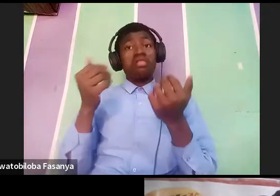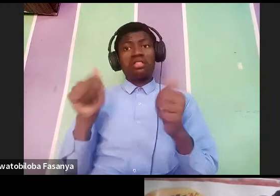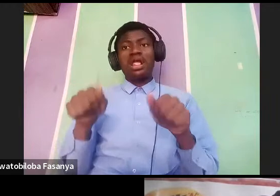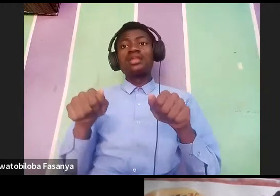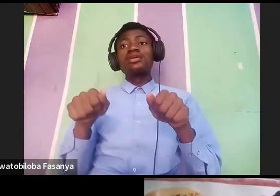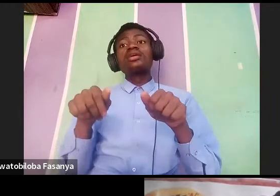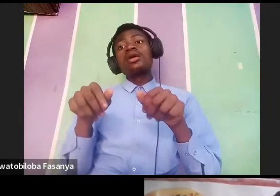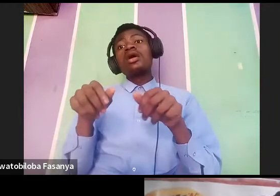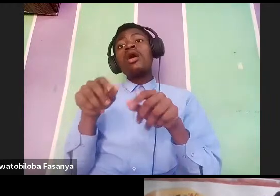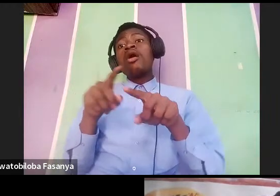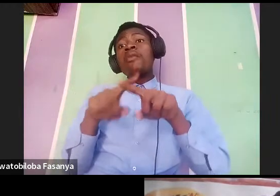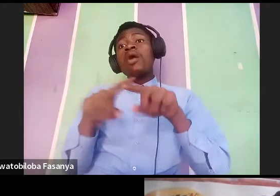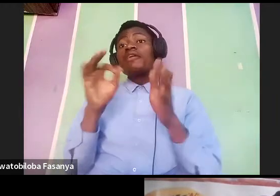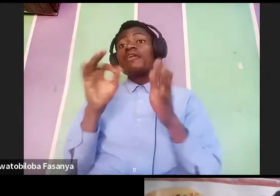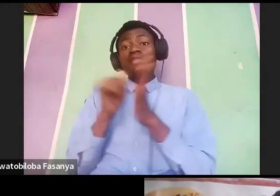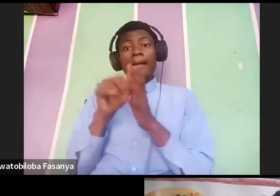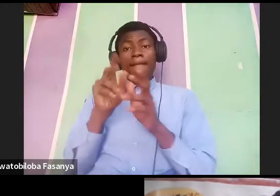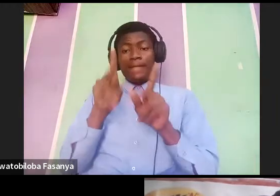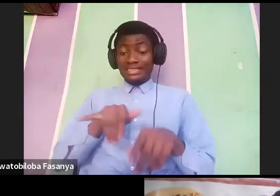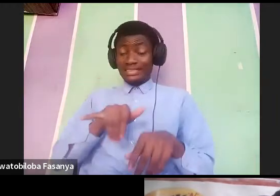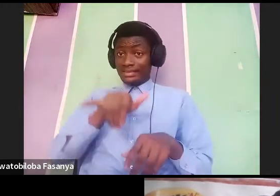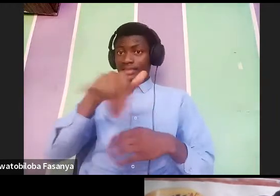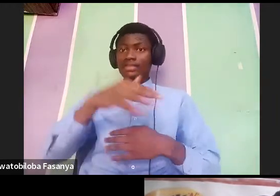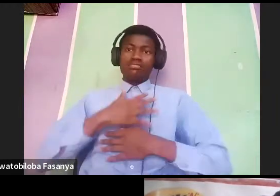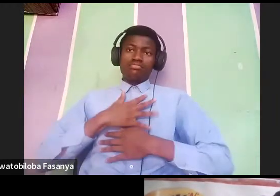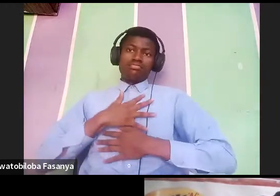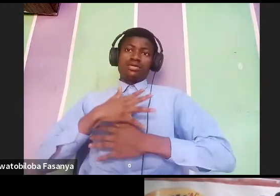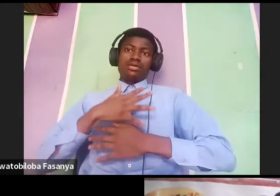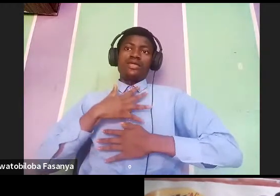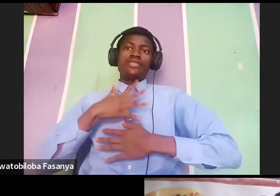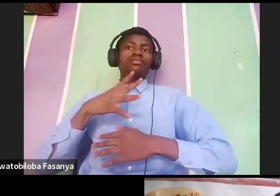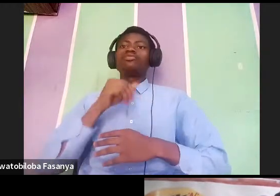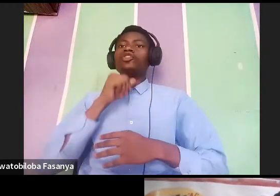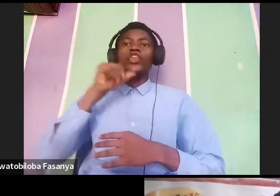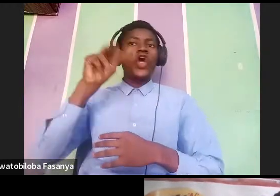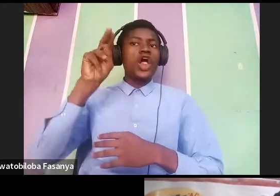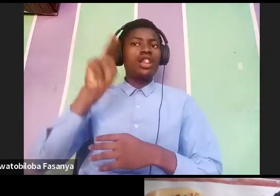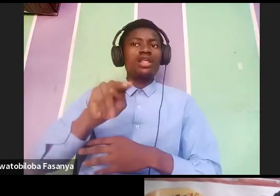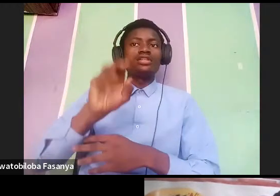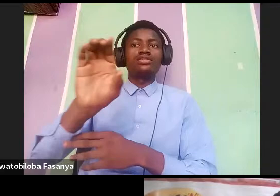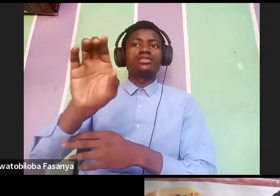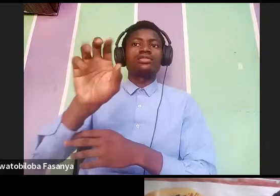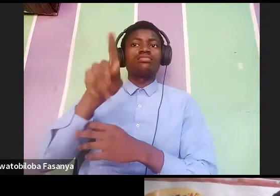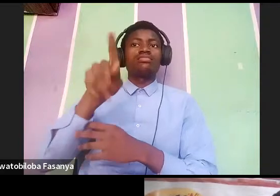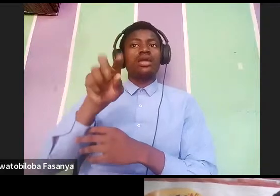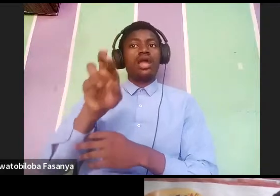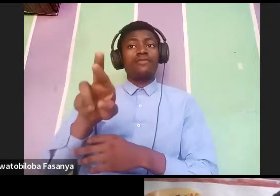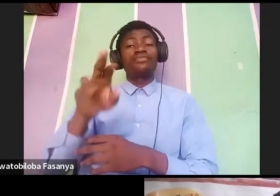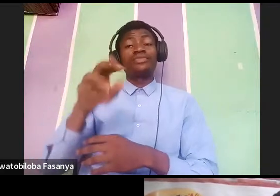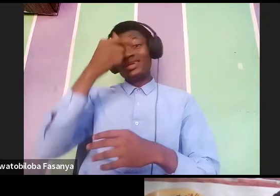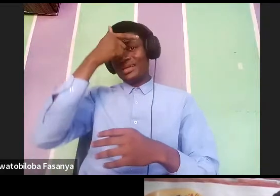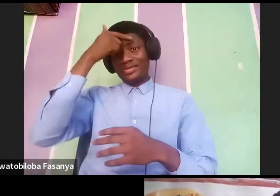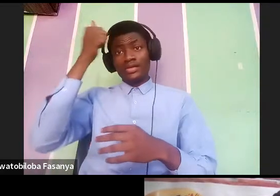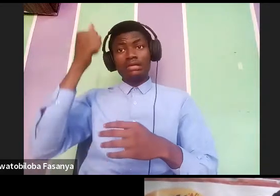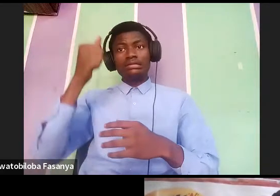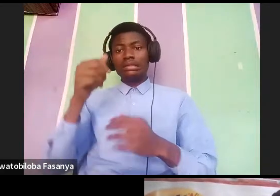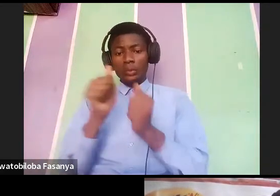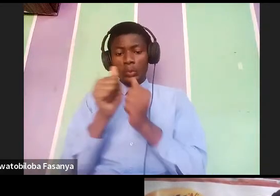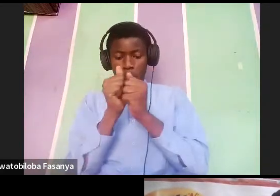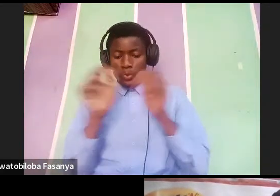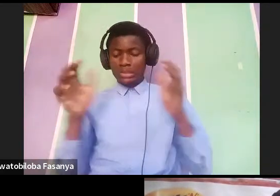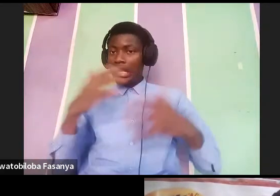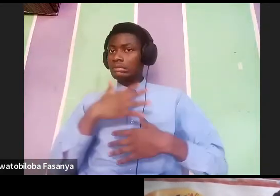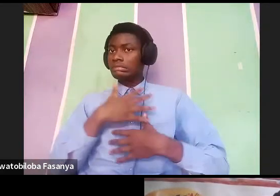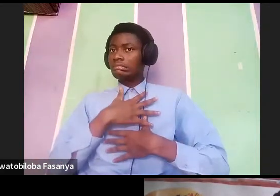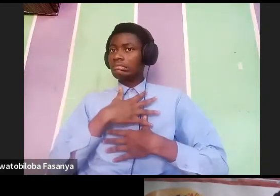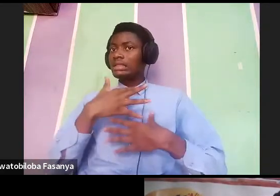not identified, just seek for help, because breathlessness is actually very, very serious thing, and we know the